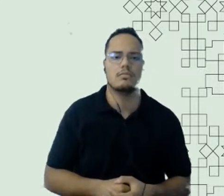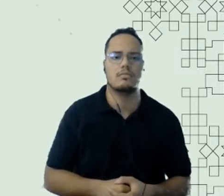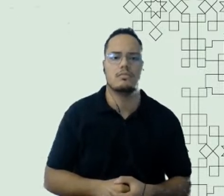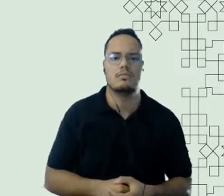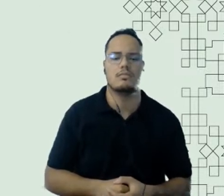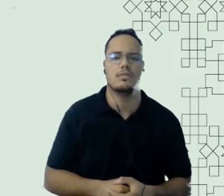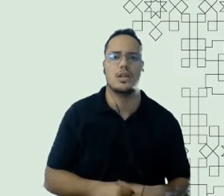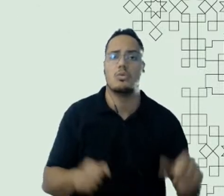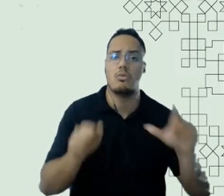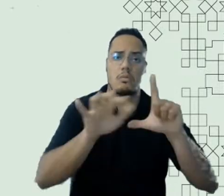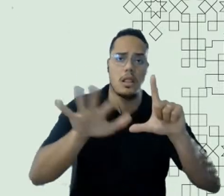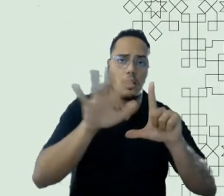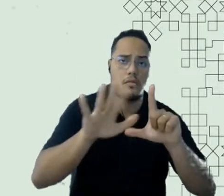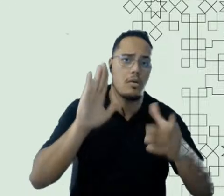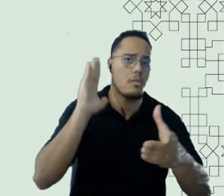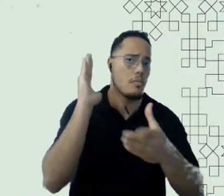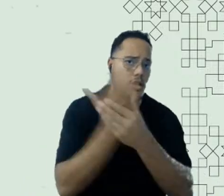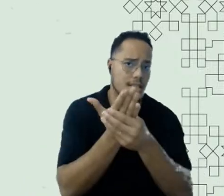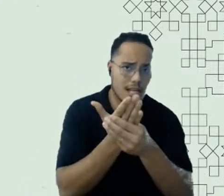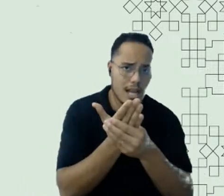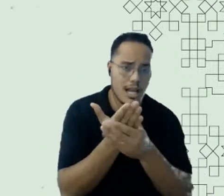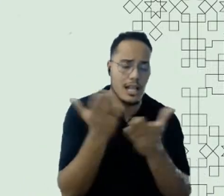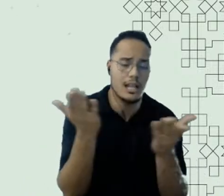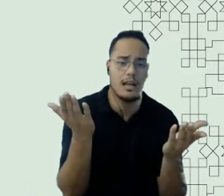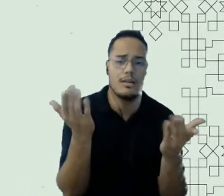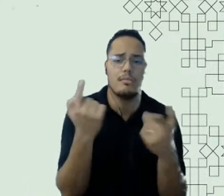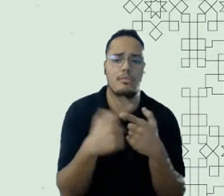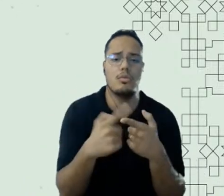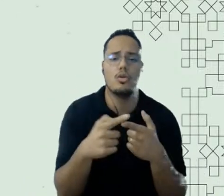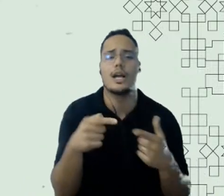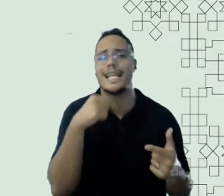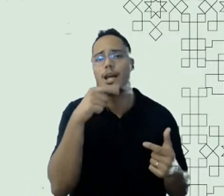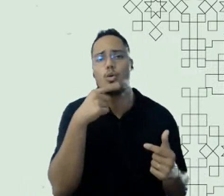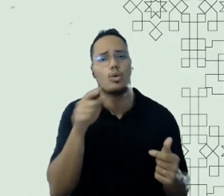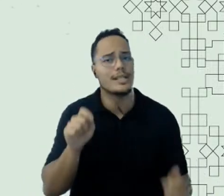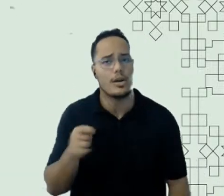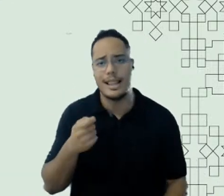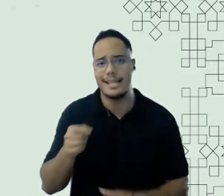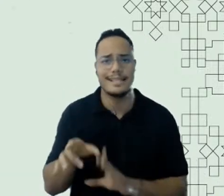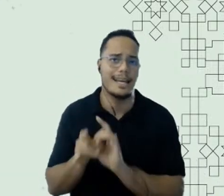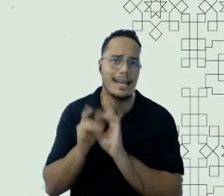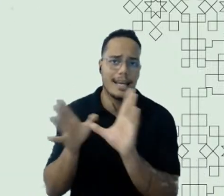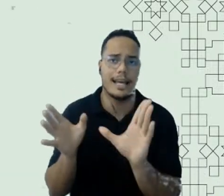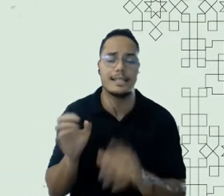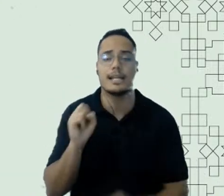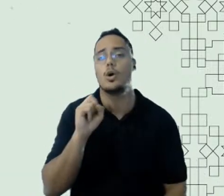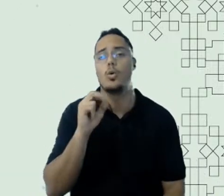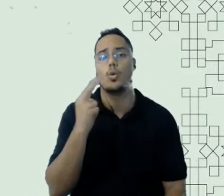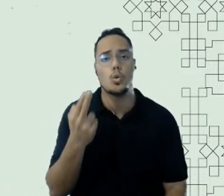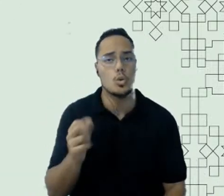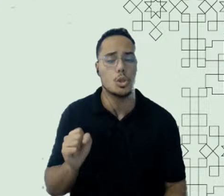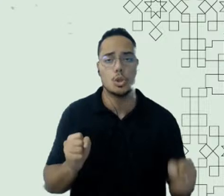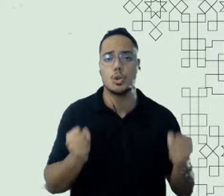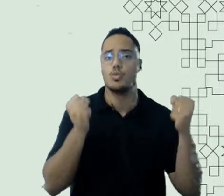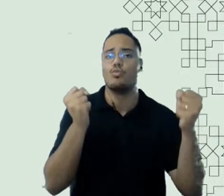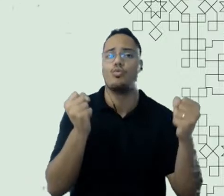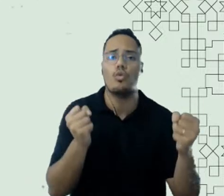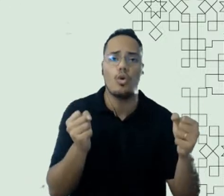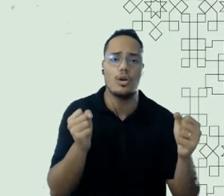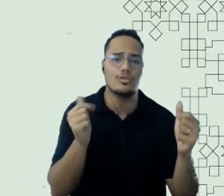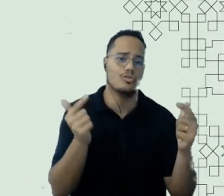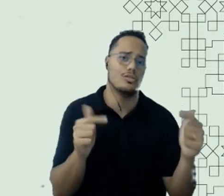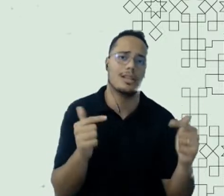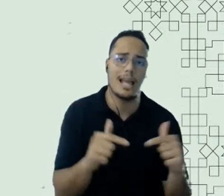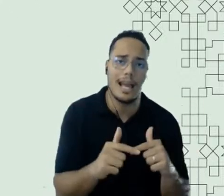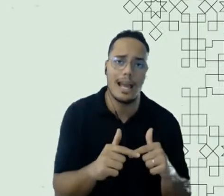best efforts or the filter or whatever. In short, has the Article 17 been challenged,